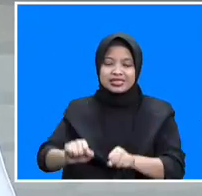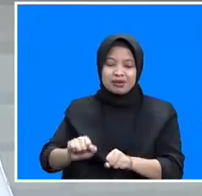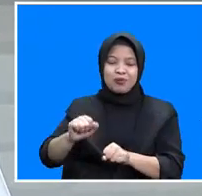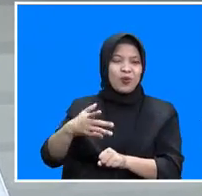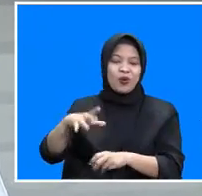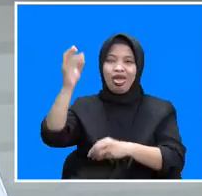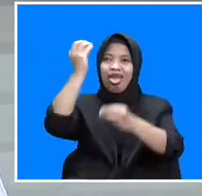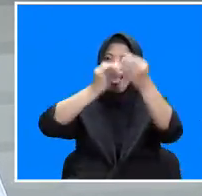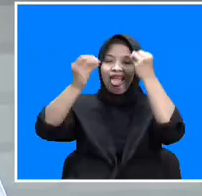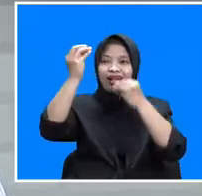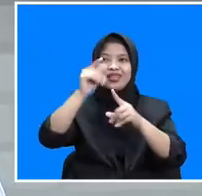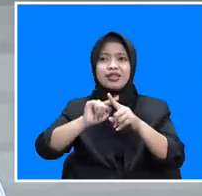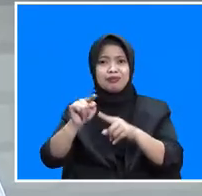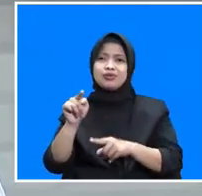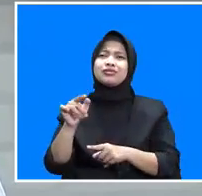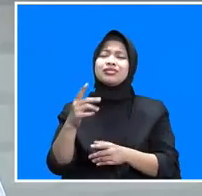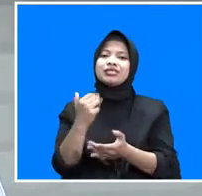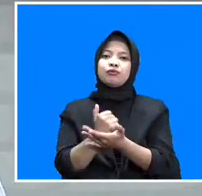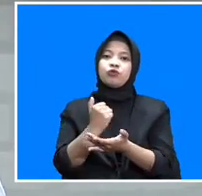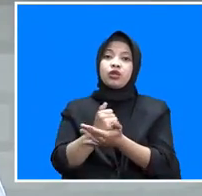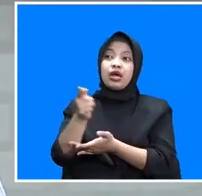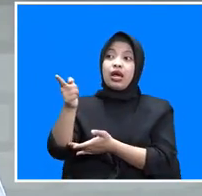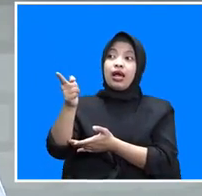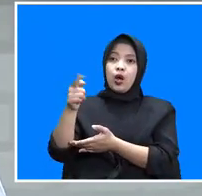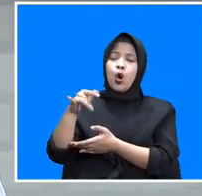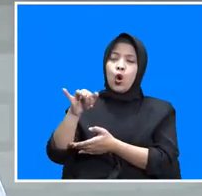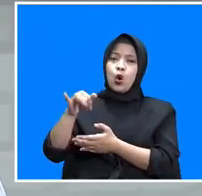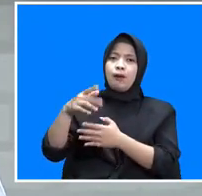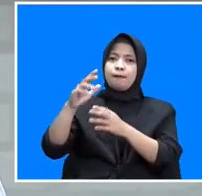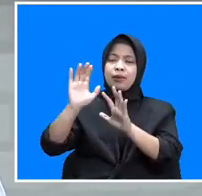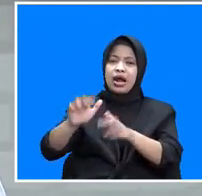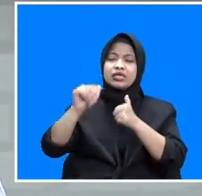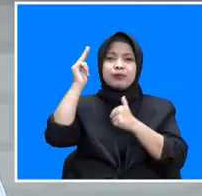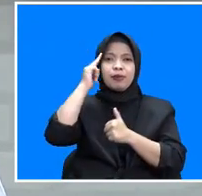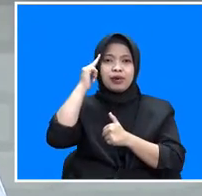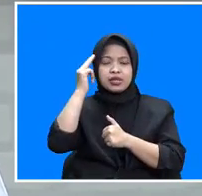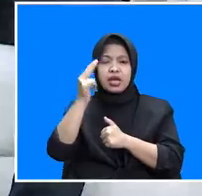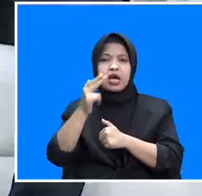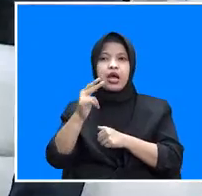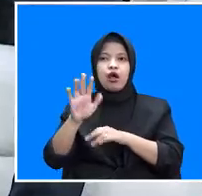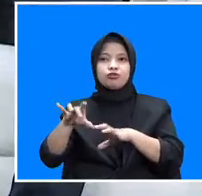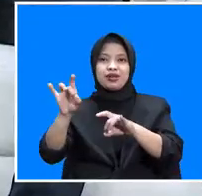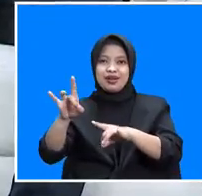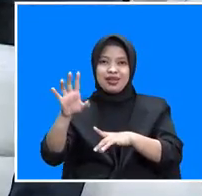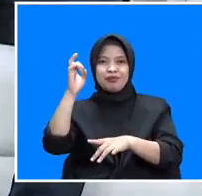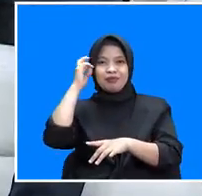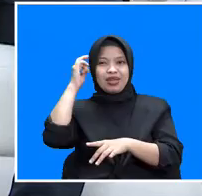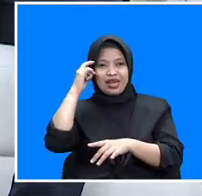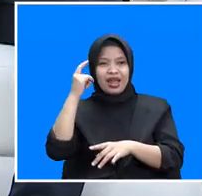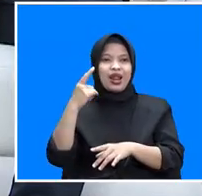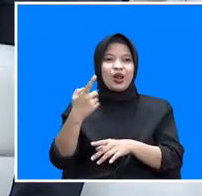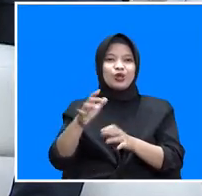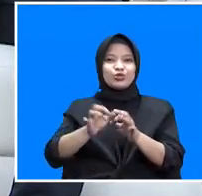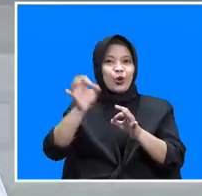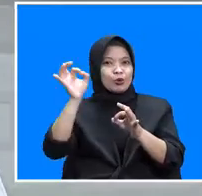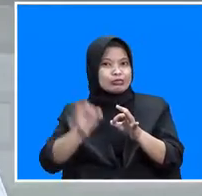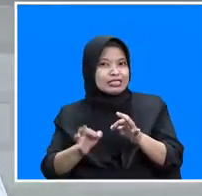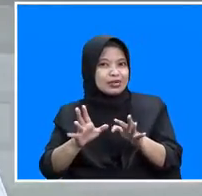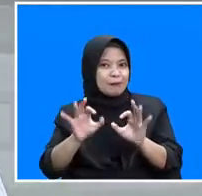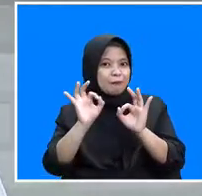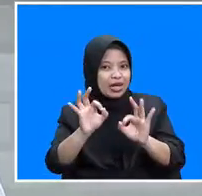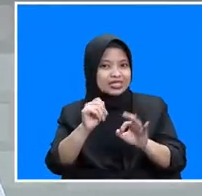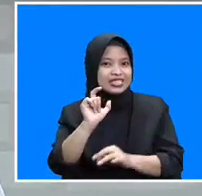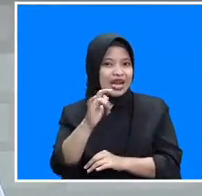of the solutions, because again we have 514 going to 517 local government. And Ms.